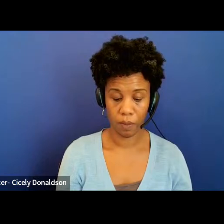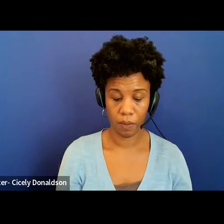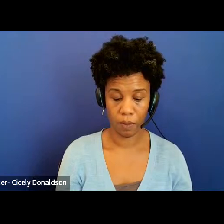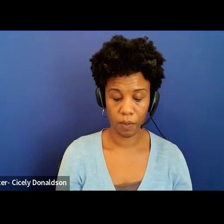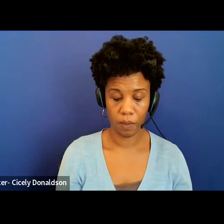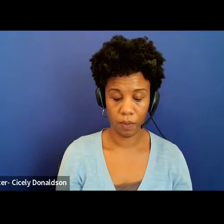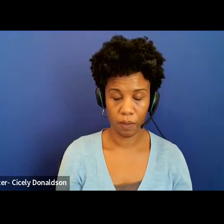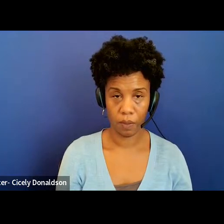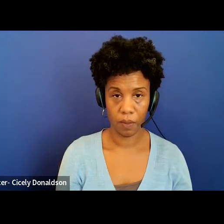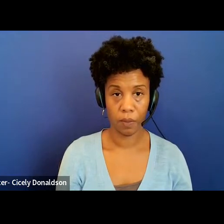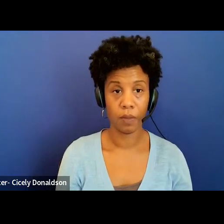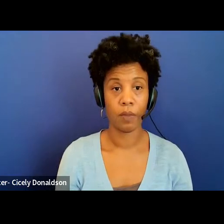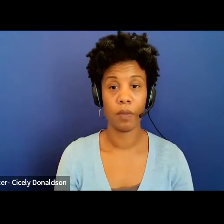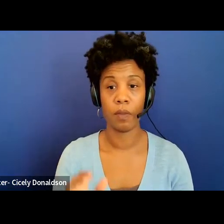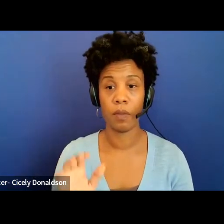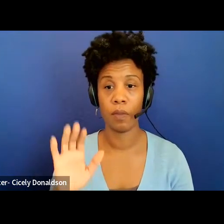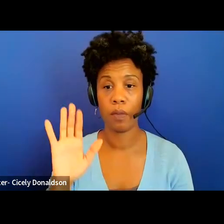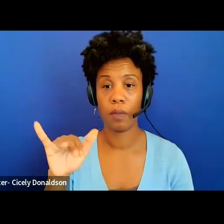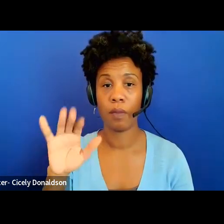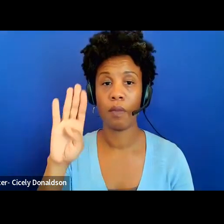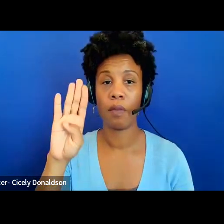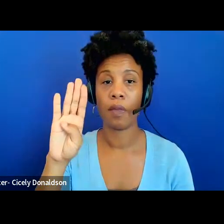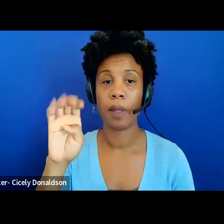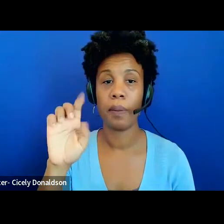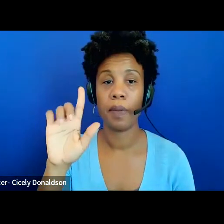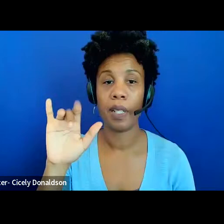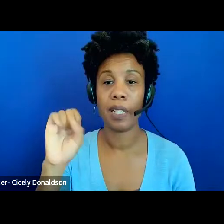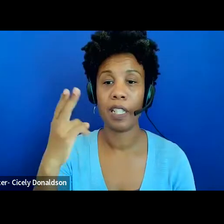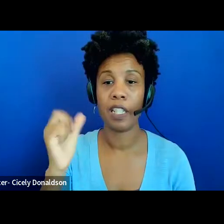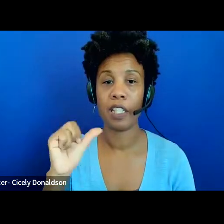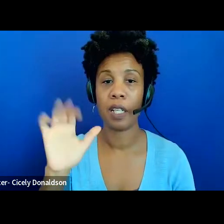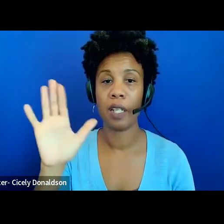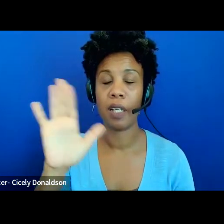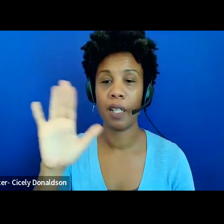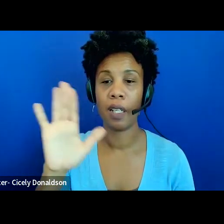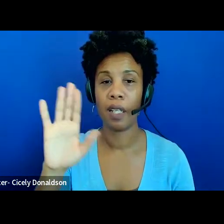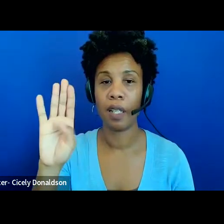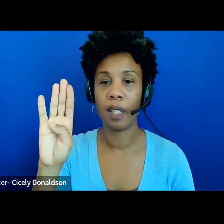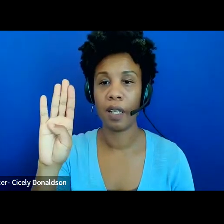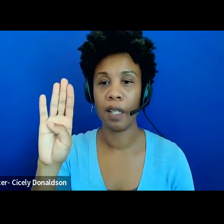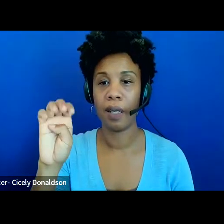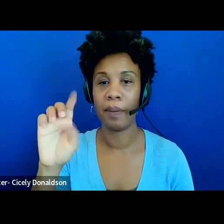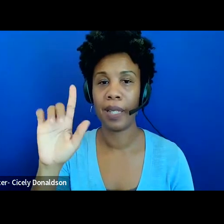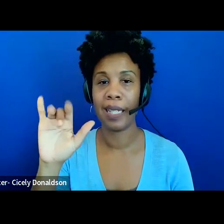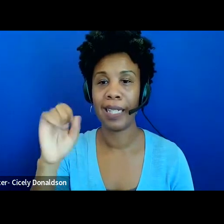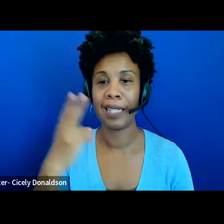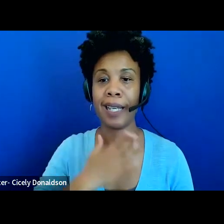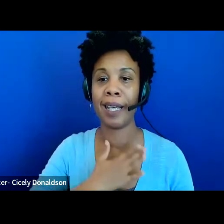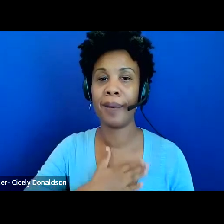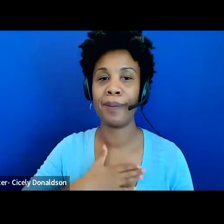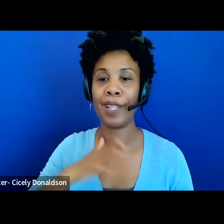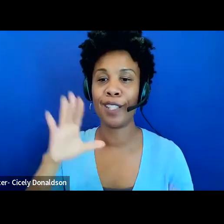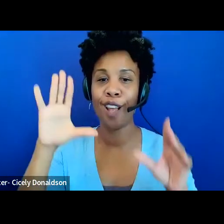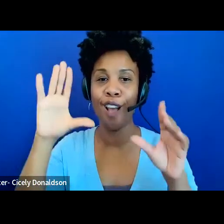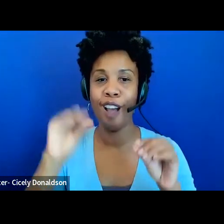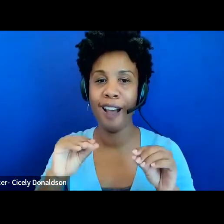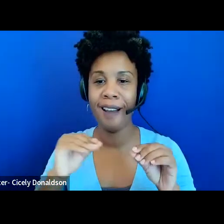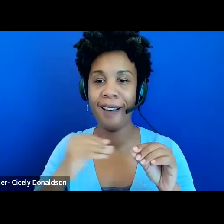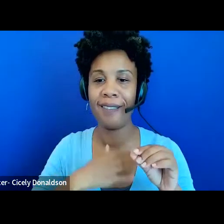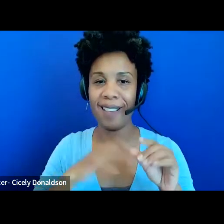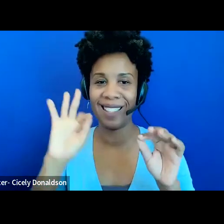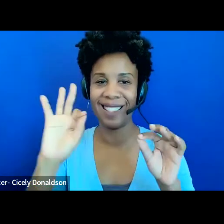All right, Belisha, you need to turn the camera off. All right, we have to skip Ms. Sango. No, Deandra, are you ready?